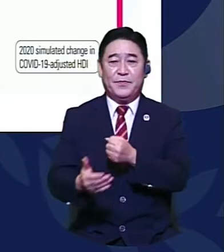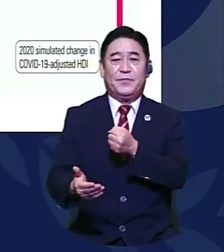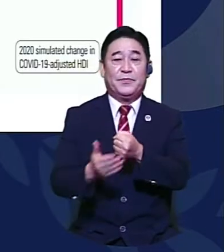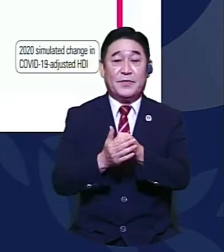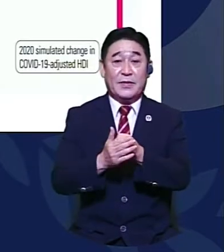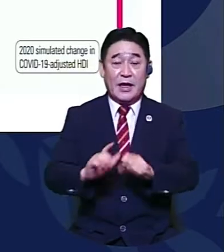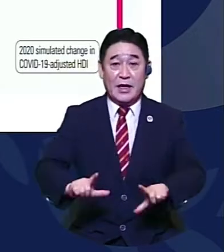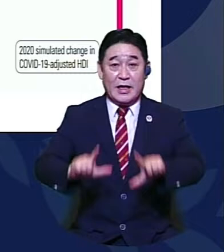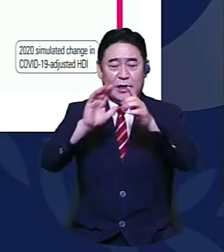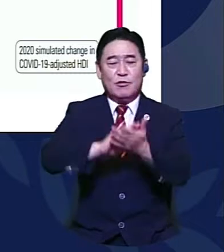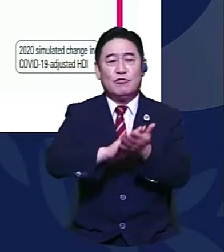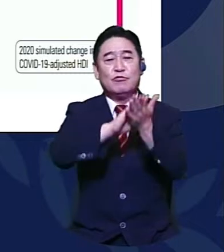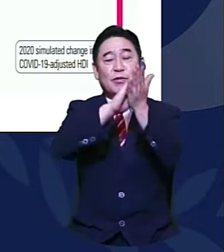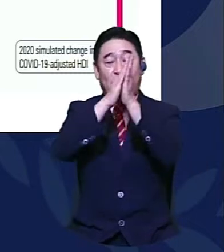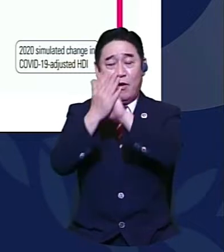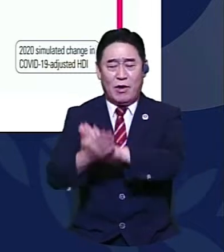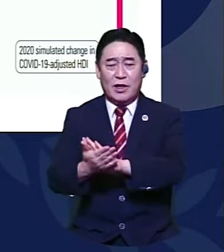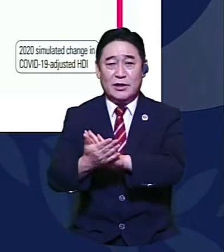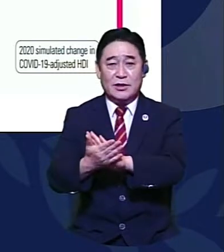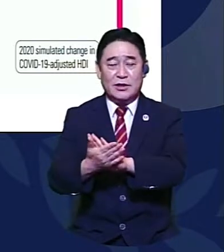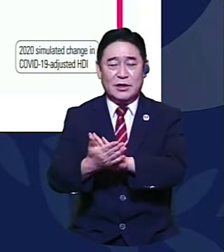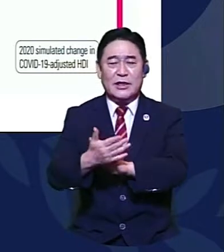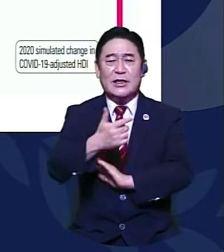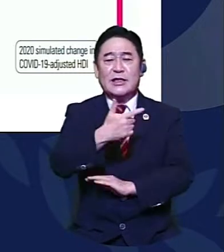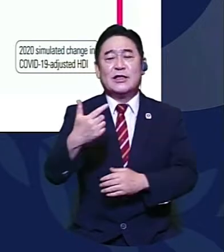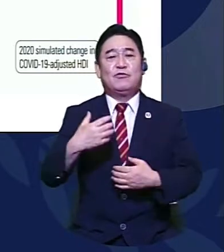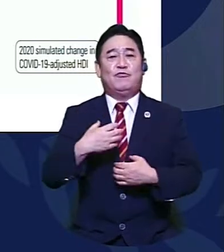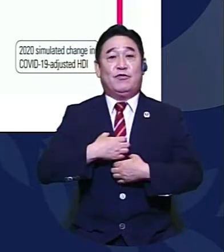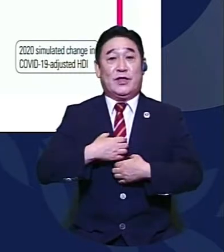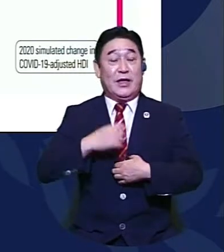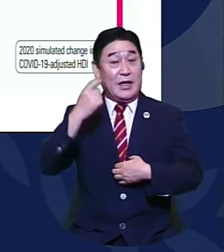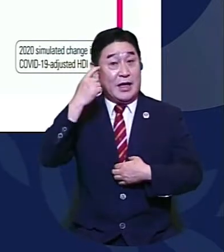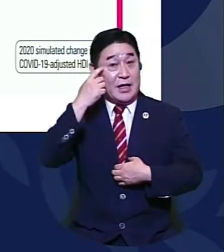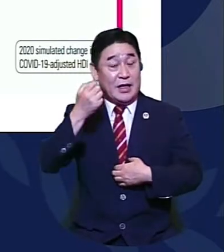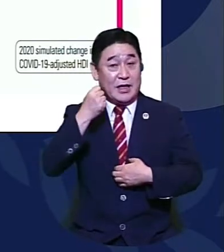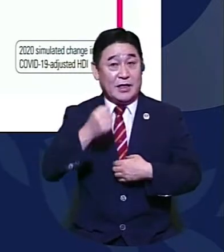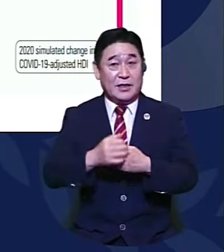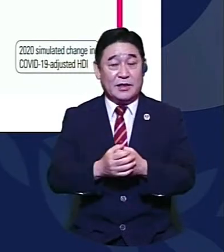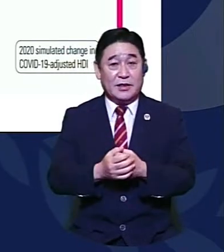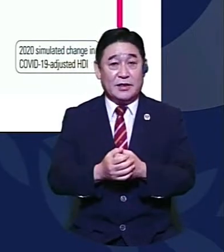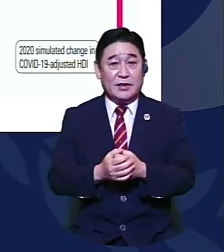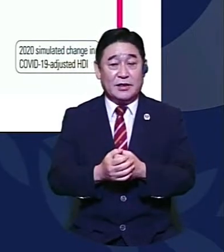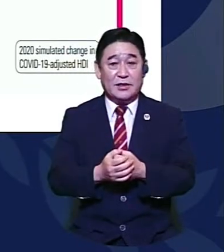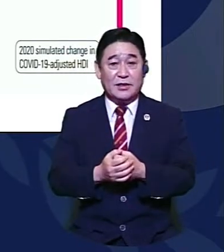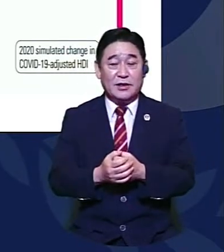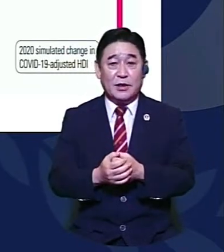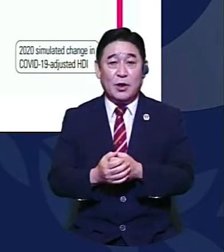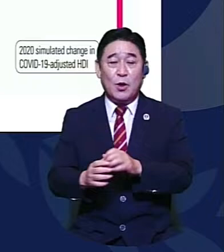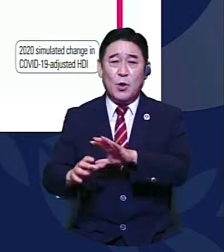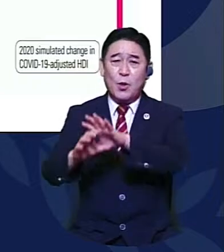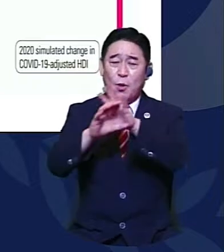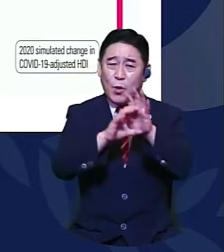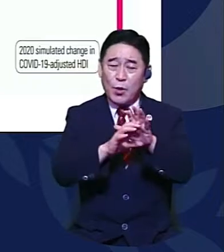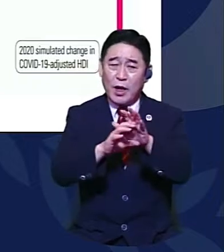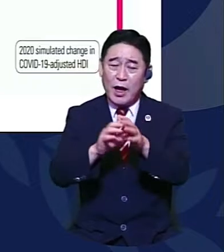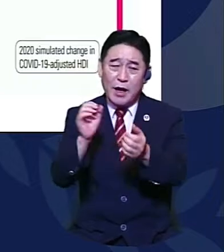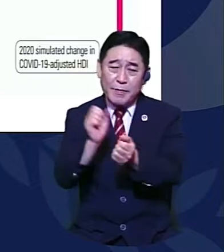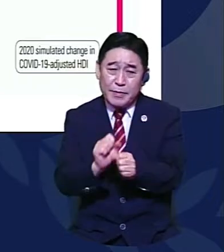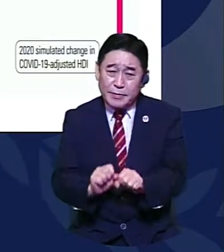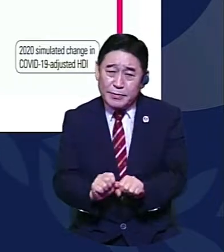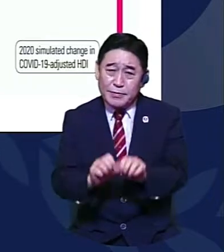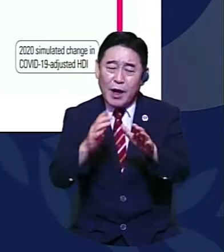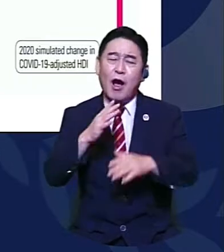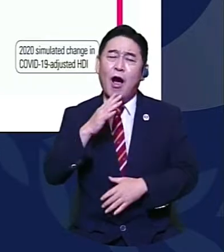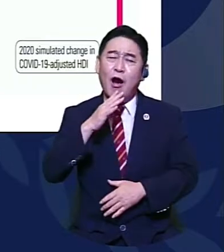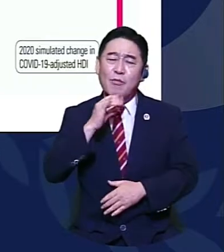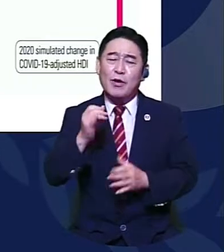yes, then we had the pandemic, and others have already said it. The COVID-19 pandemic was an unimaginable shock to human